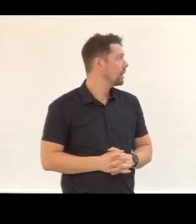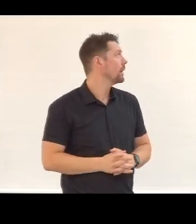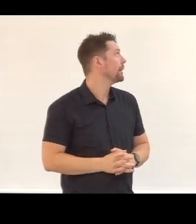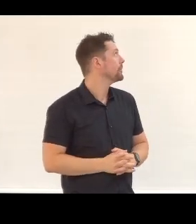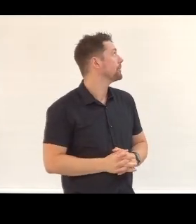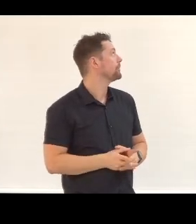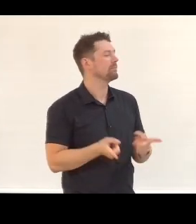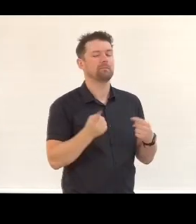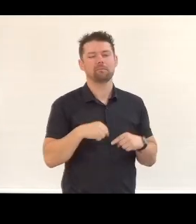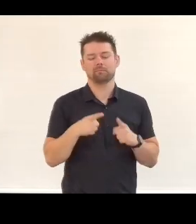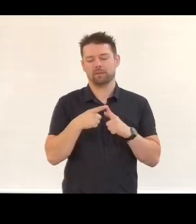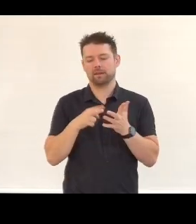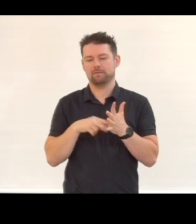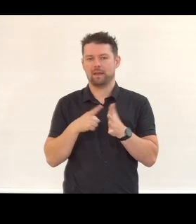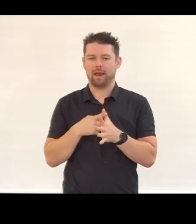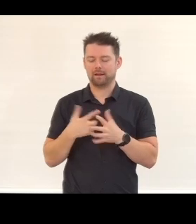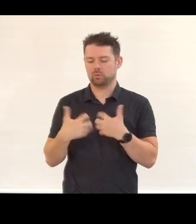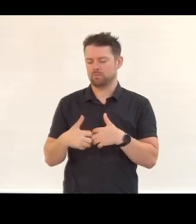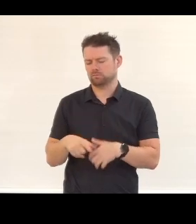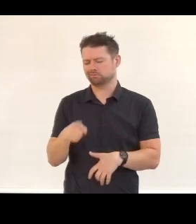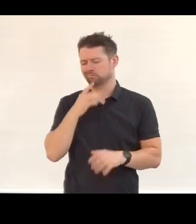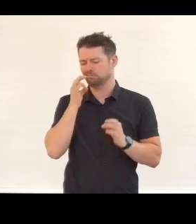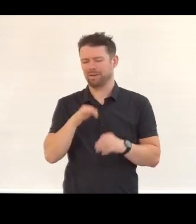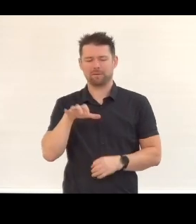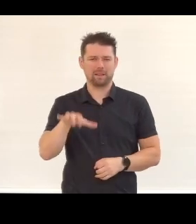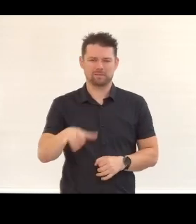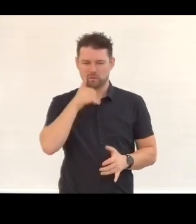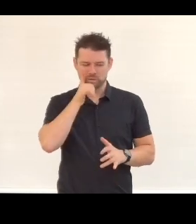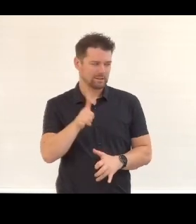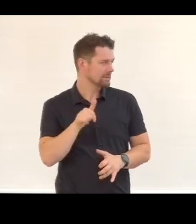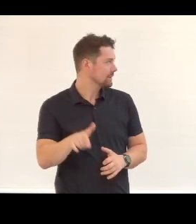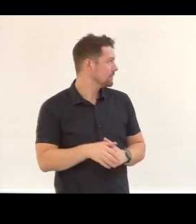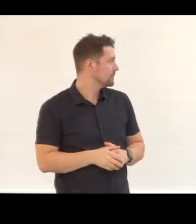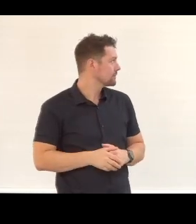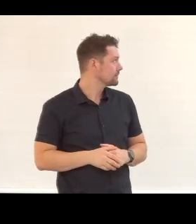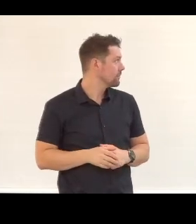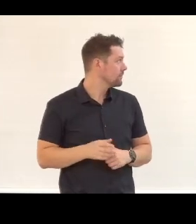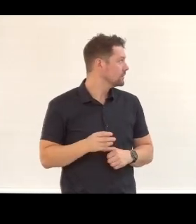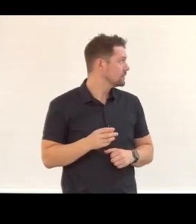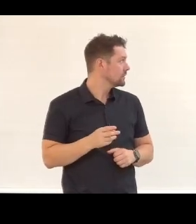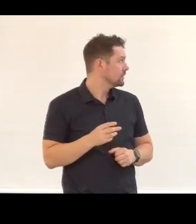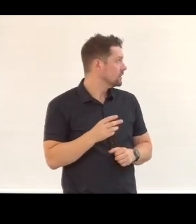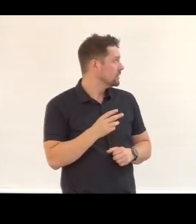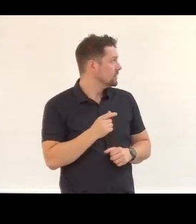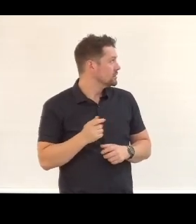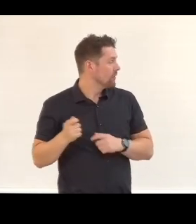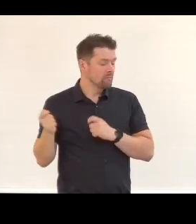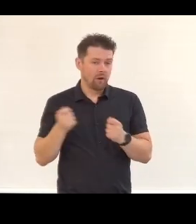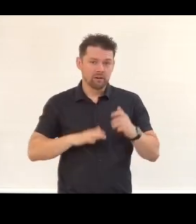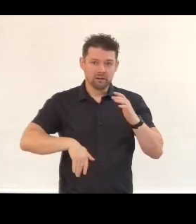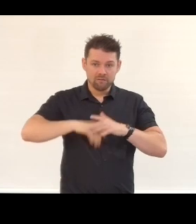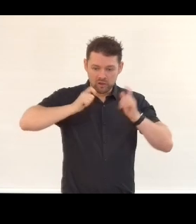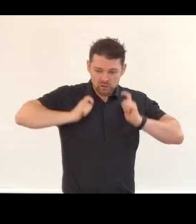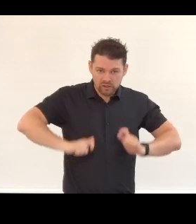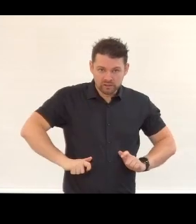And then EVA equipment, of course, the ideal place to test that. So some people came with, like Mason, you've seen before, came with a full suit